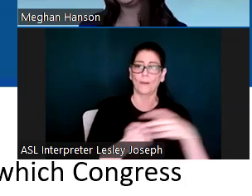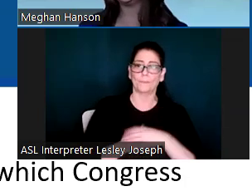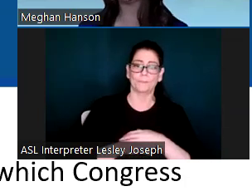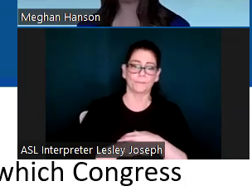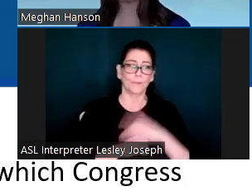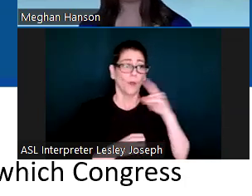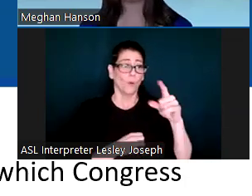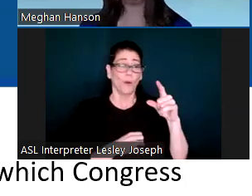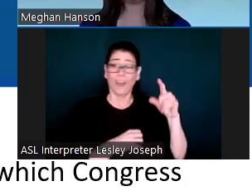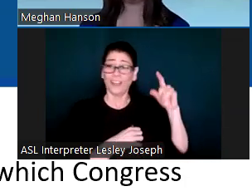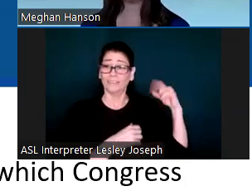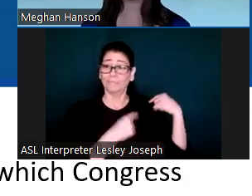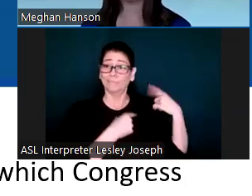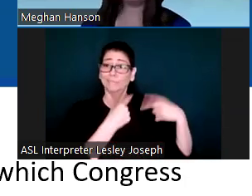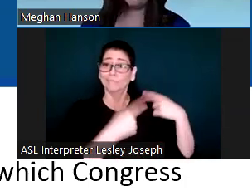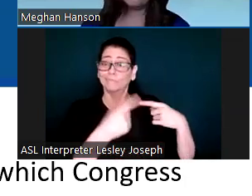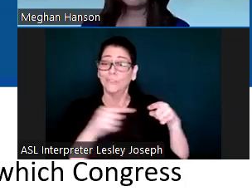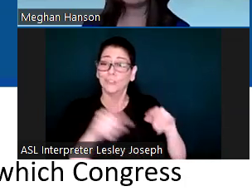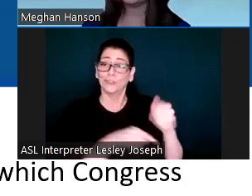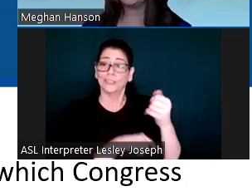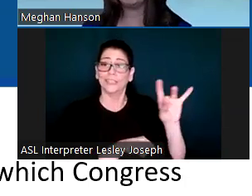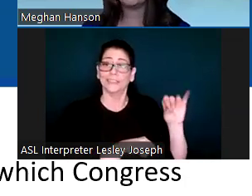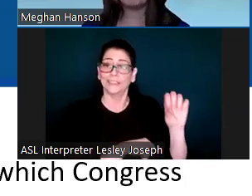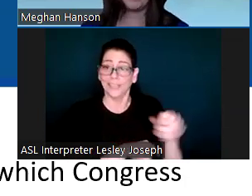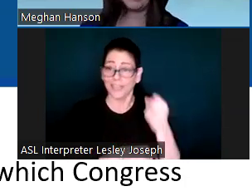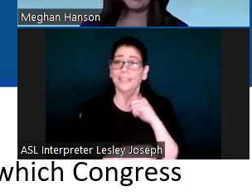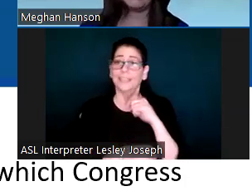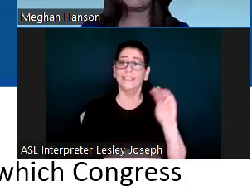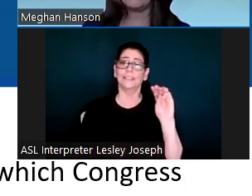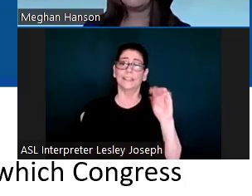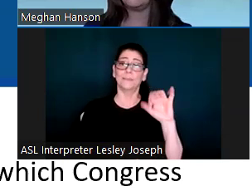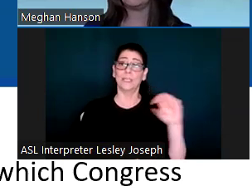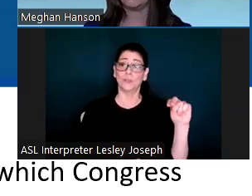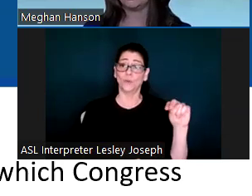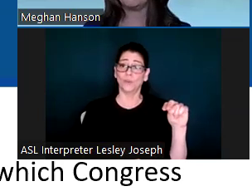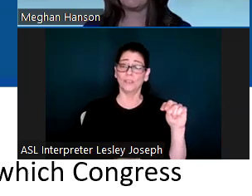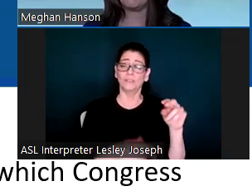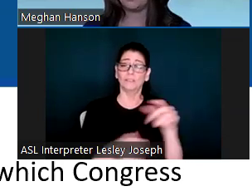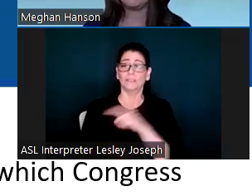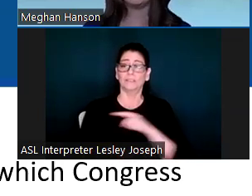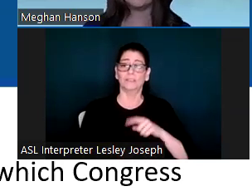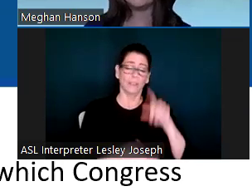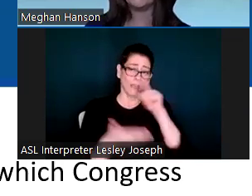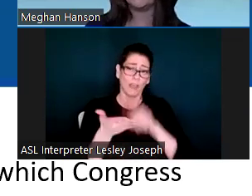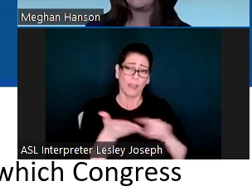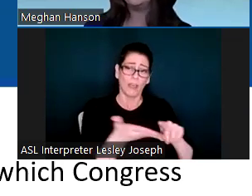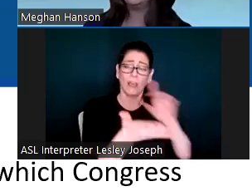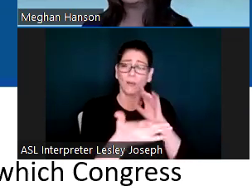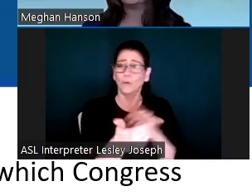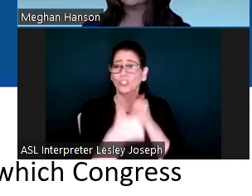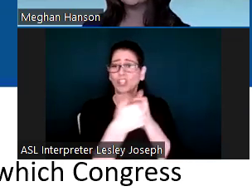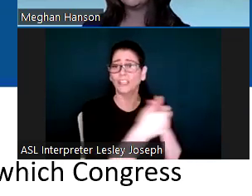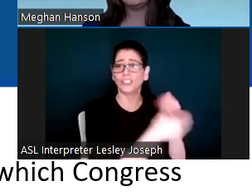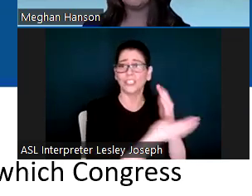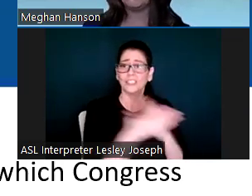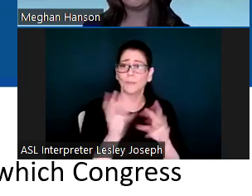the 80s in Minnesota, the legislative auditor was kind of pushing back on the sheltered workshops that we had, and we're challenging that. So